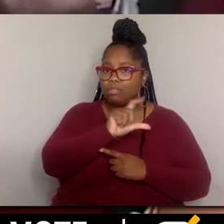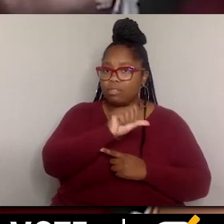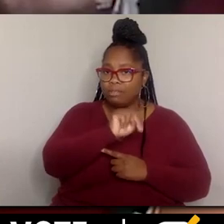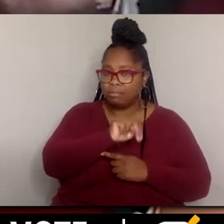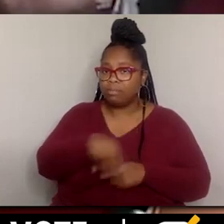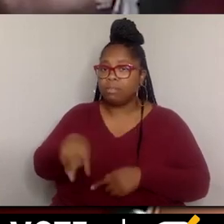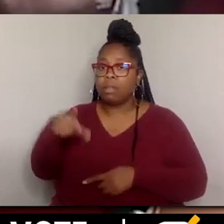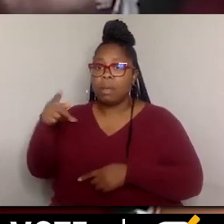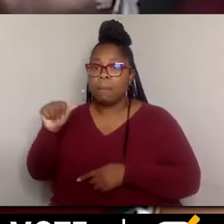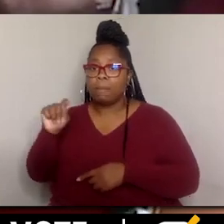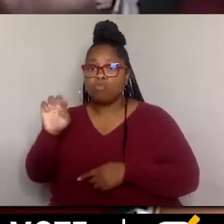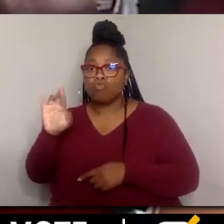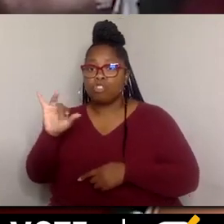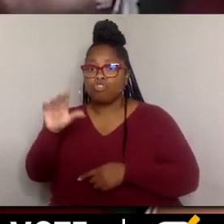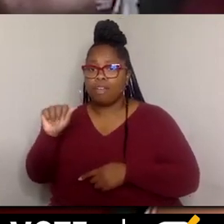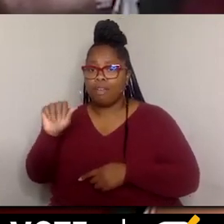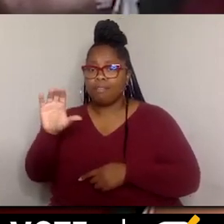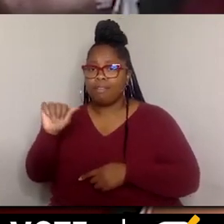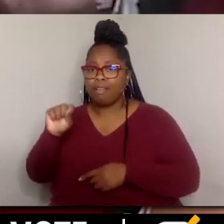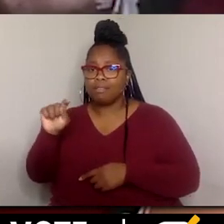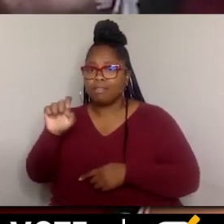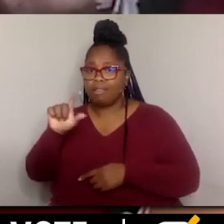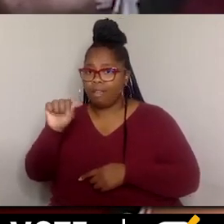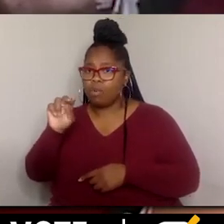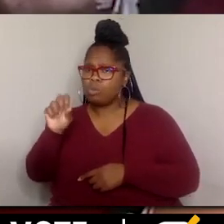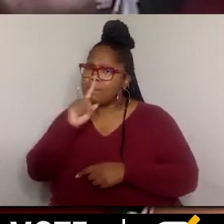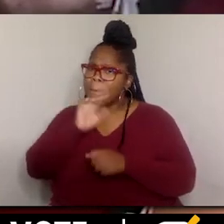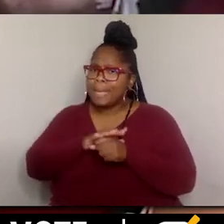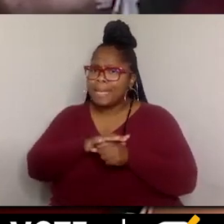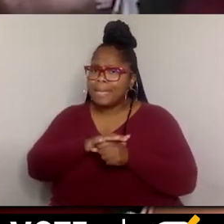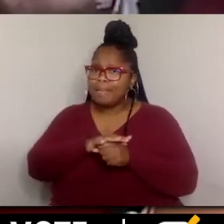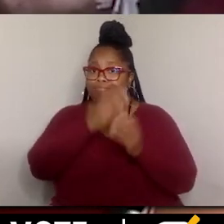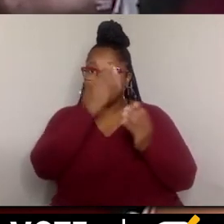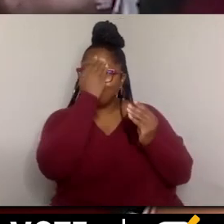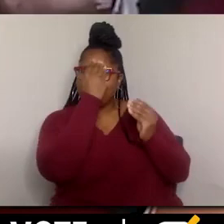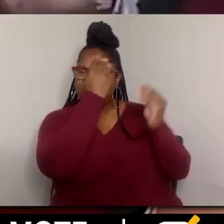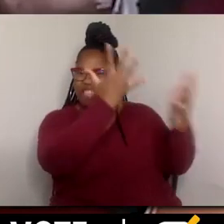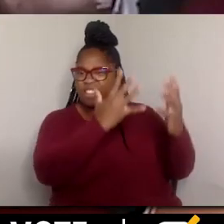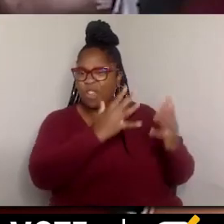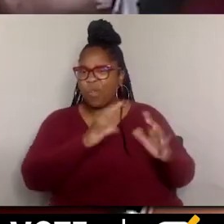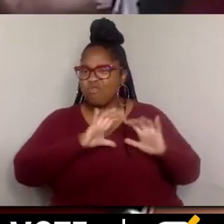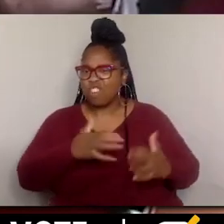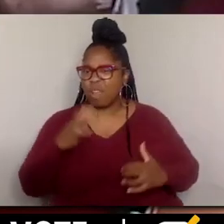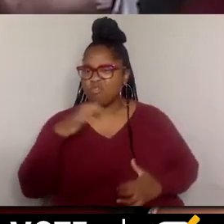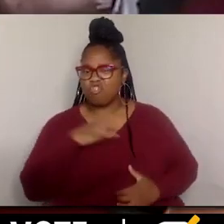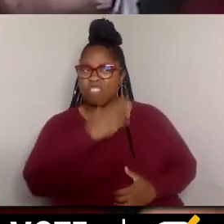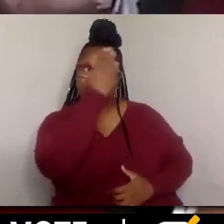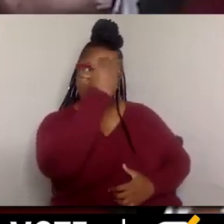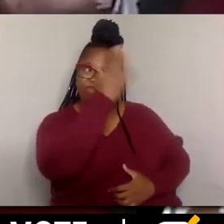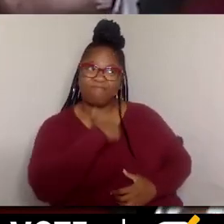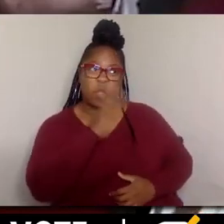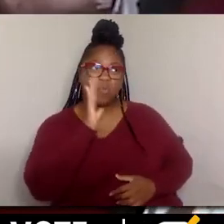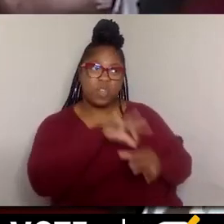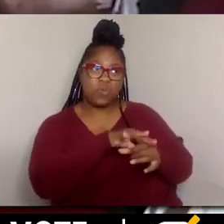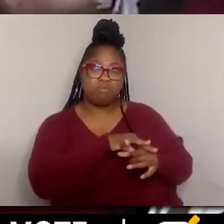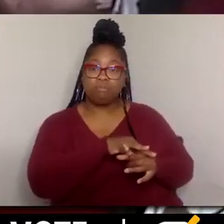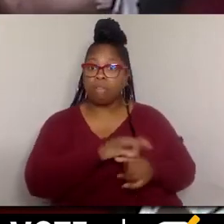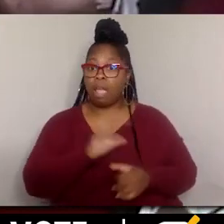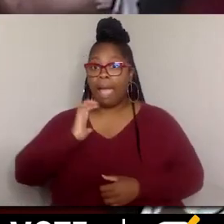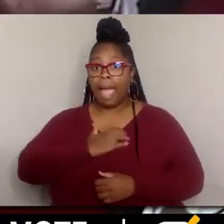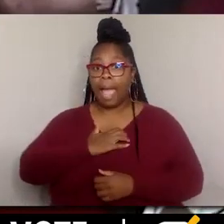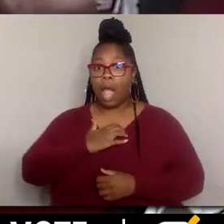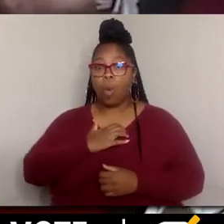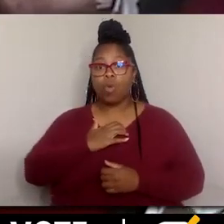your chapter chair know. Our cause is righteous. We only lose if